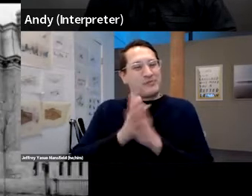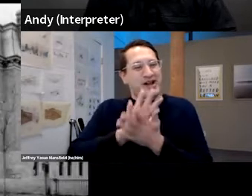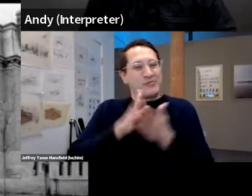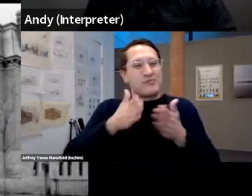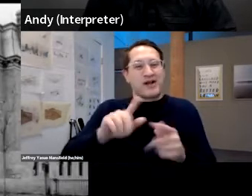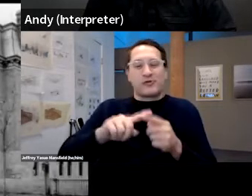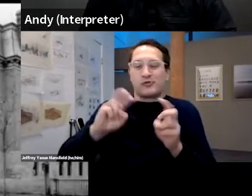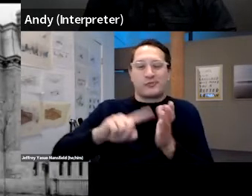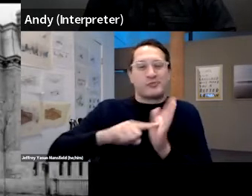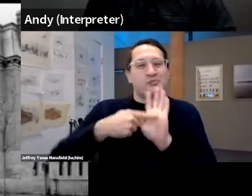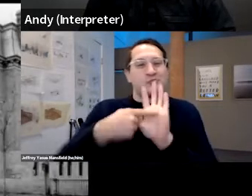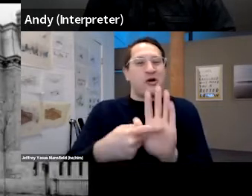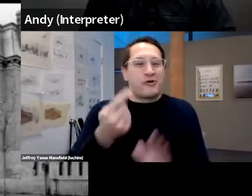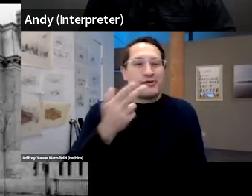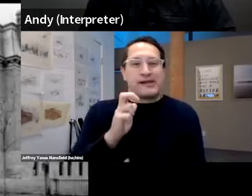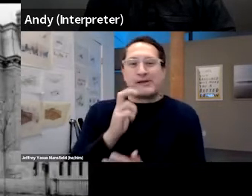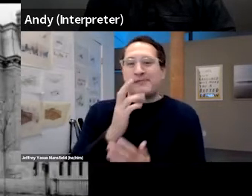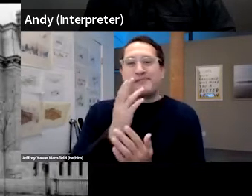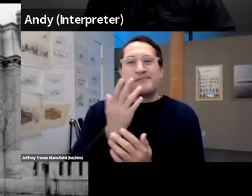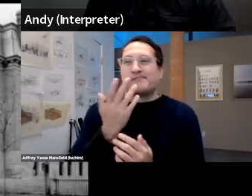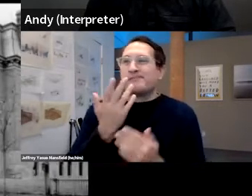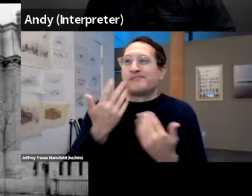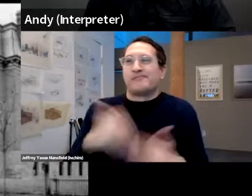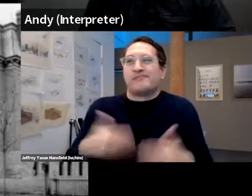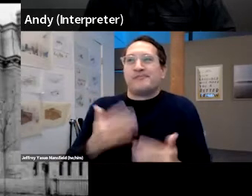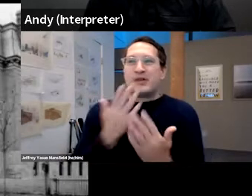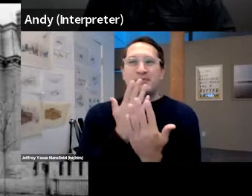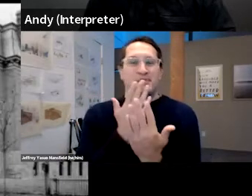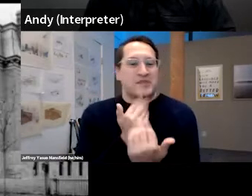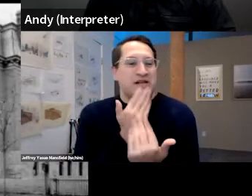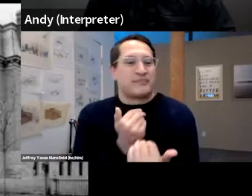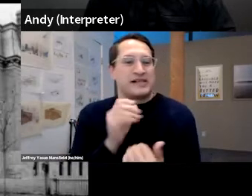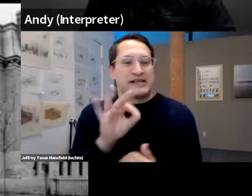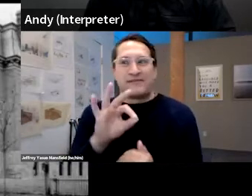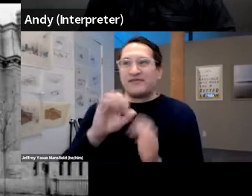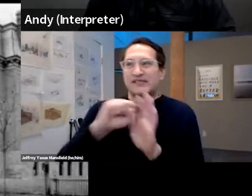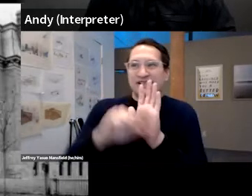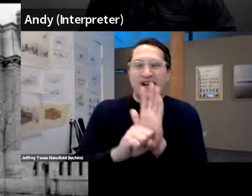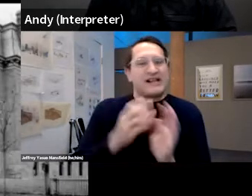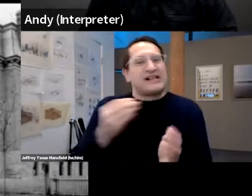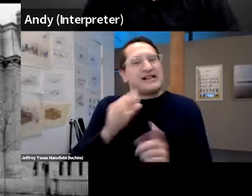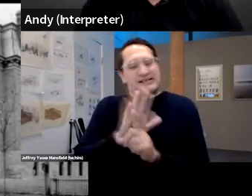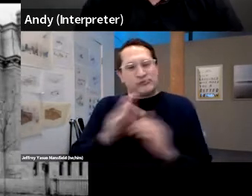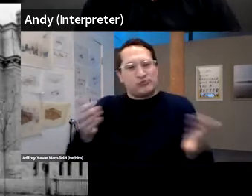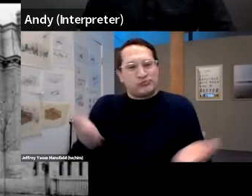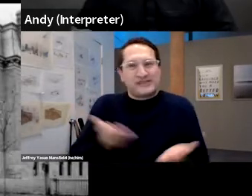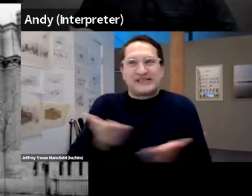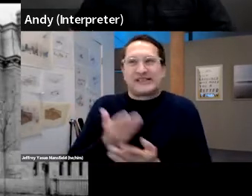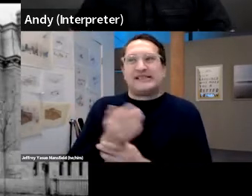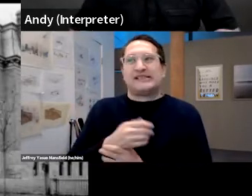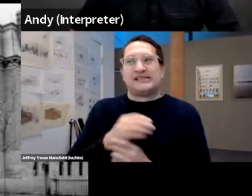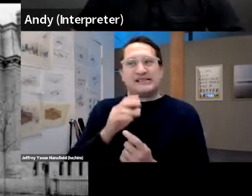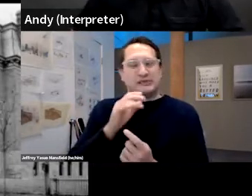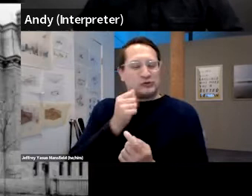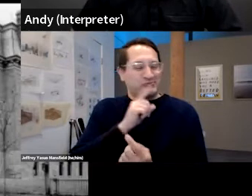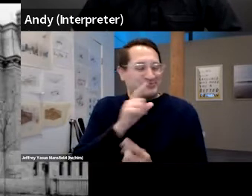The style became a way to present the wonderful